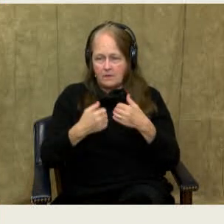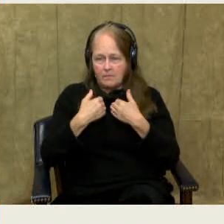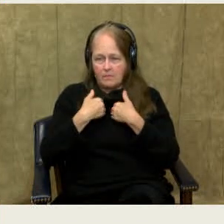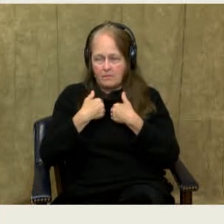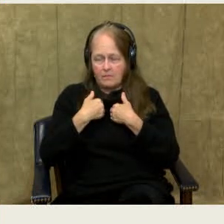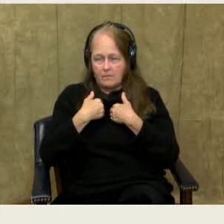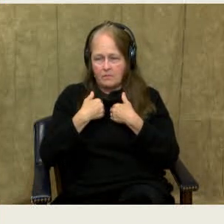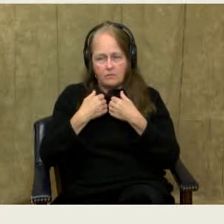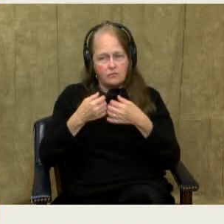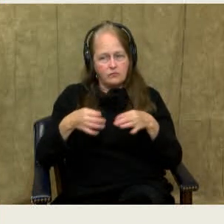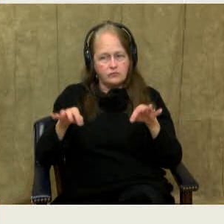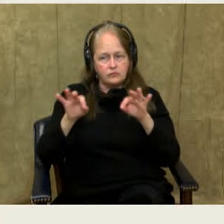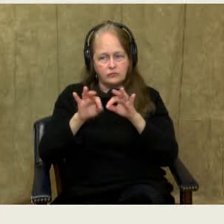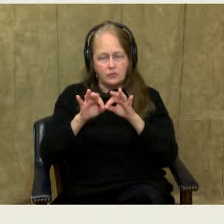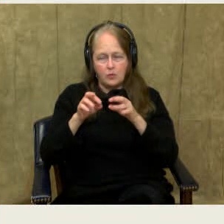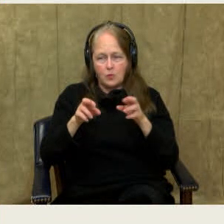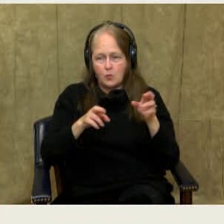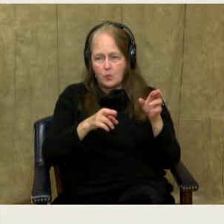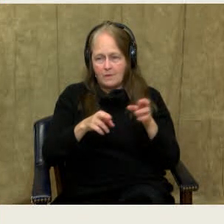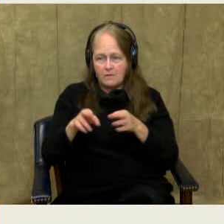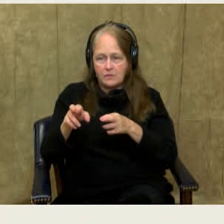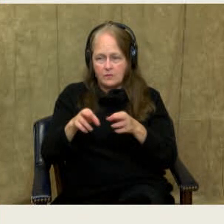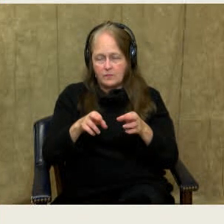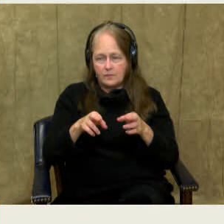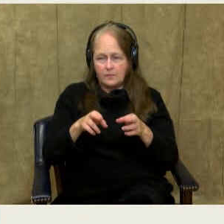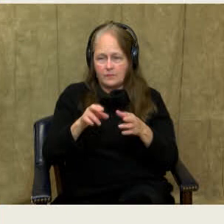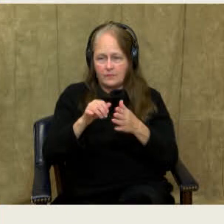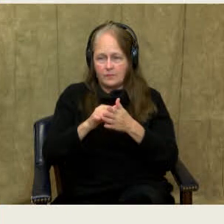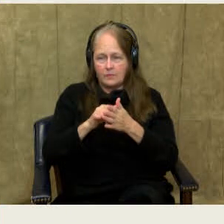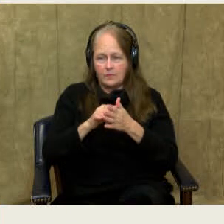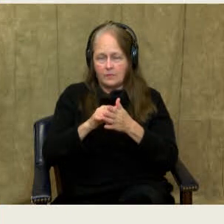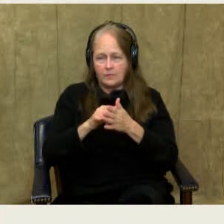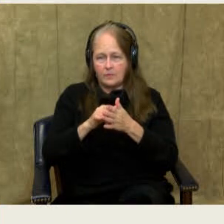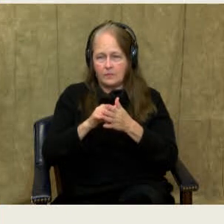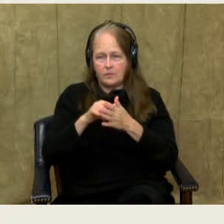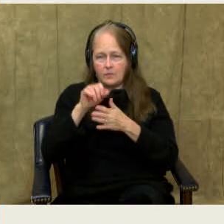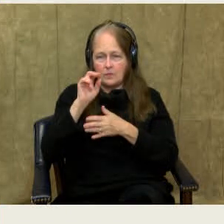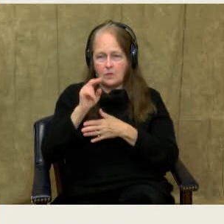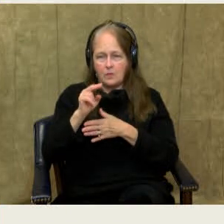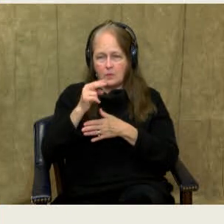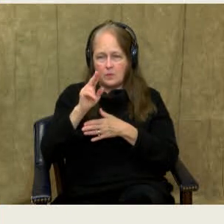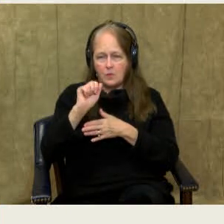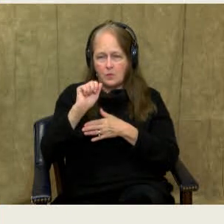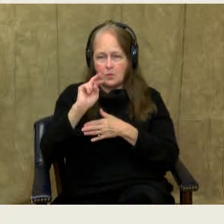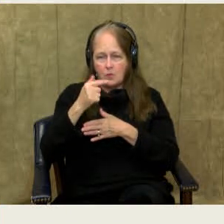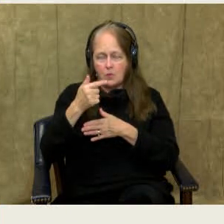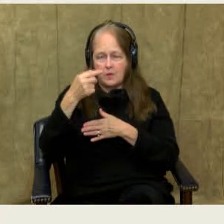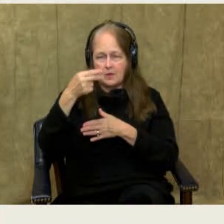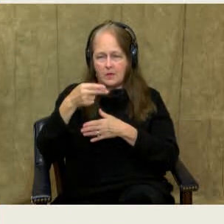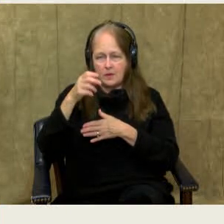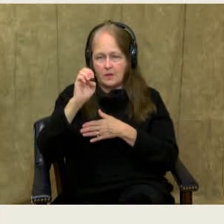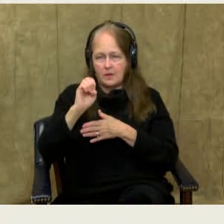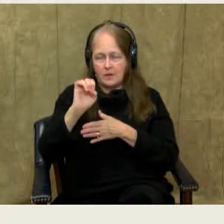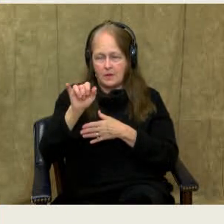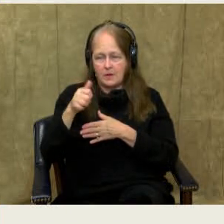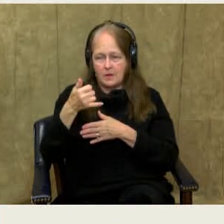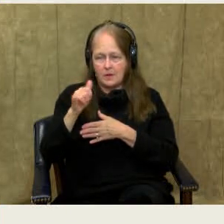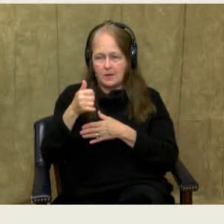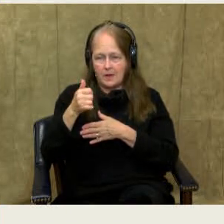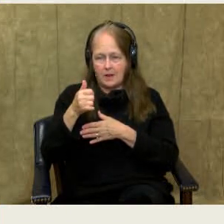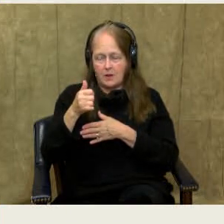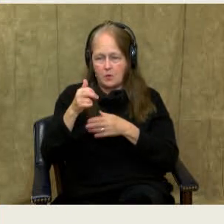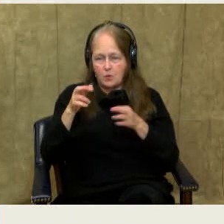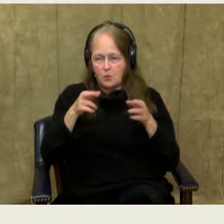some significant rivers in China. One of those is the Huanghe, also known as the Yellow River. It gets its name